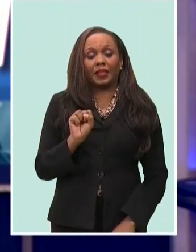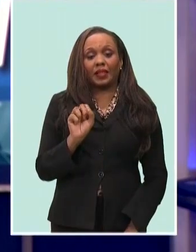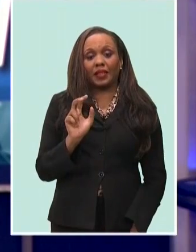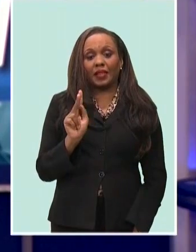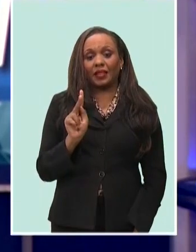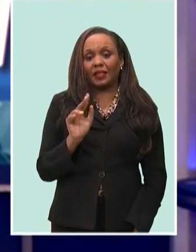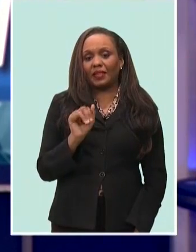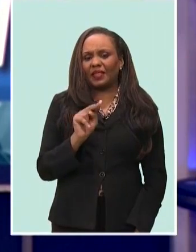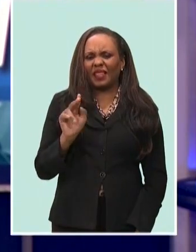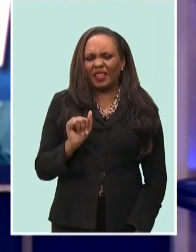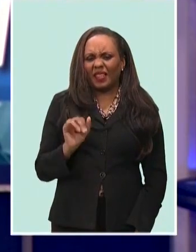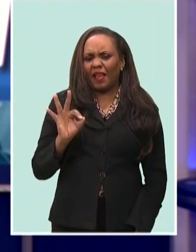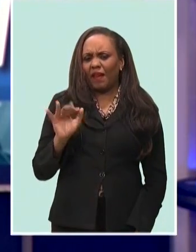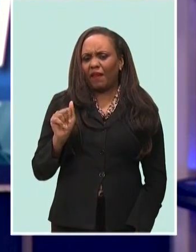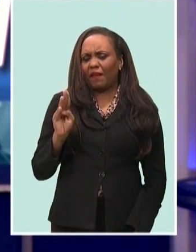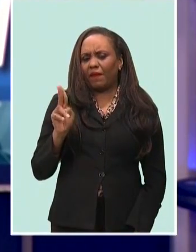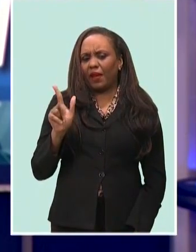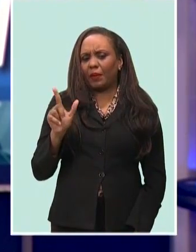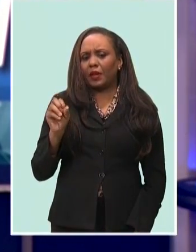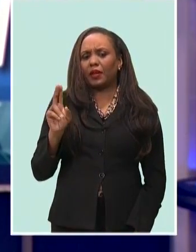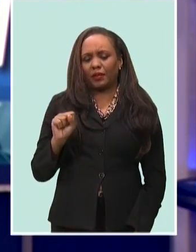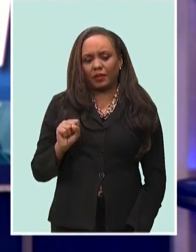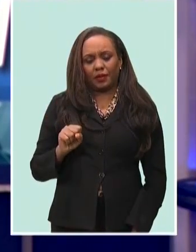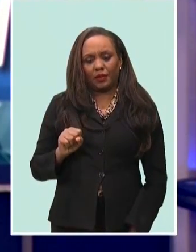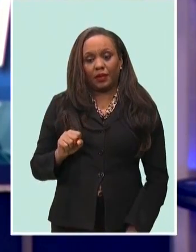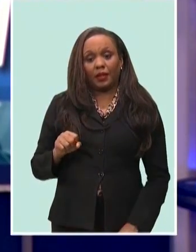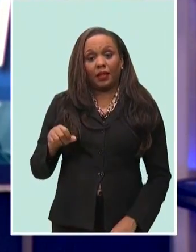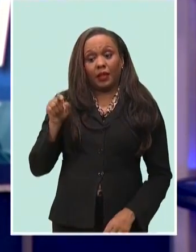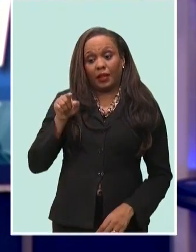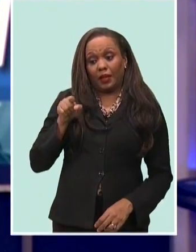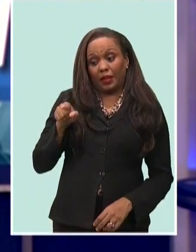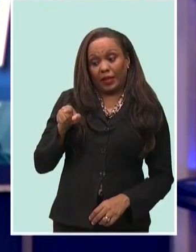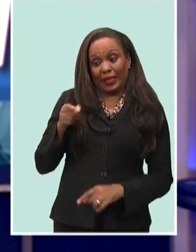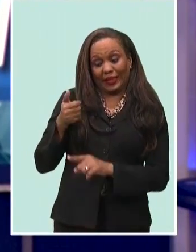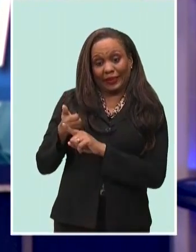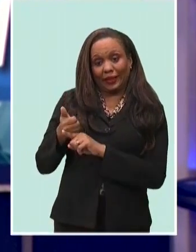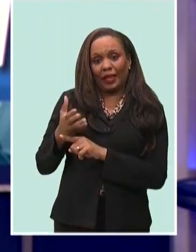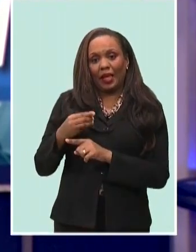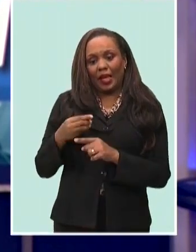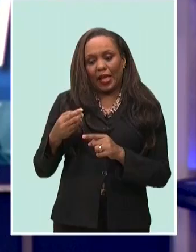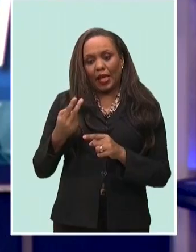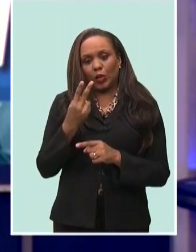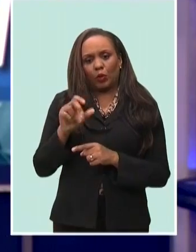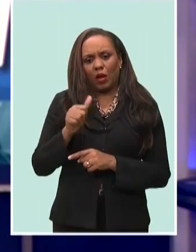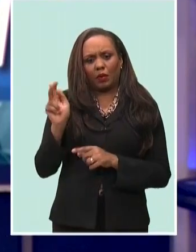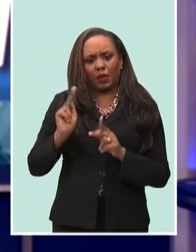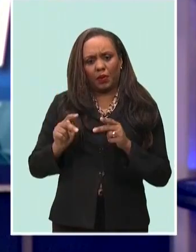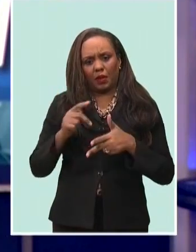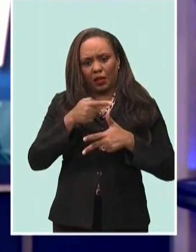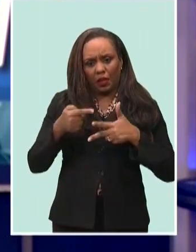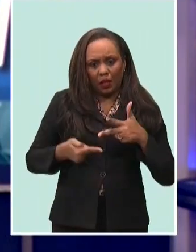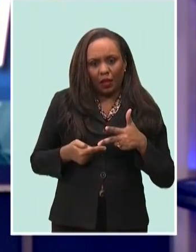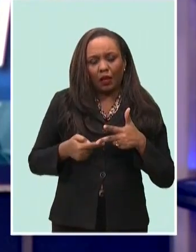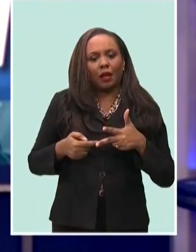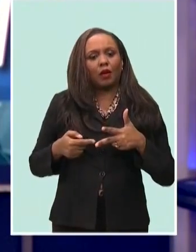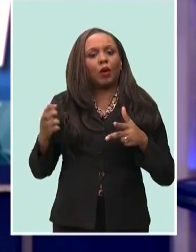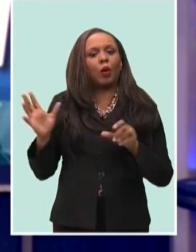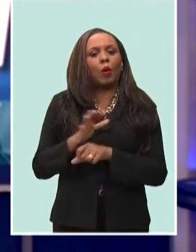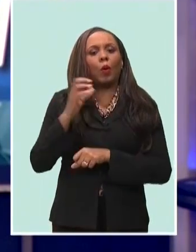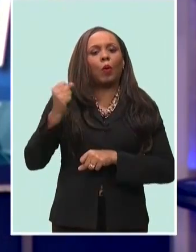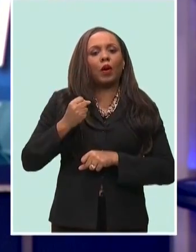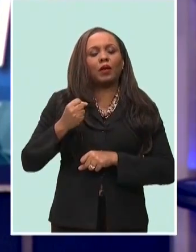first non-Trinidad and Tobago artist to win a road march for his collaboration song Family with Machel Montano and Bunji Garlin. We hear more in